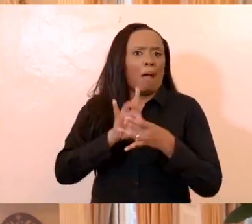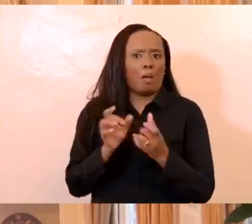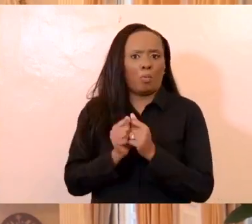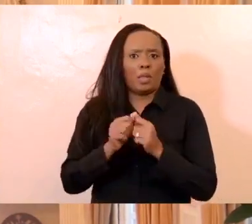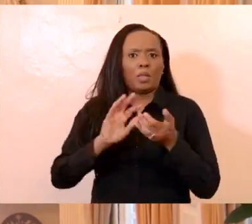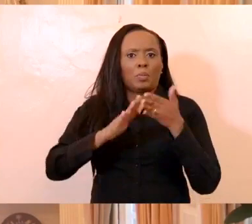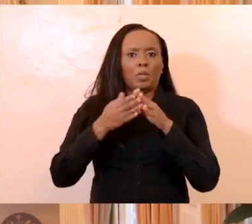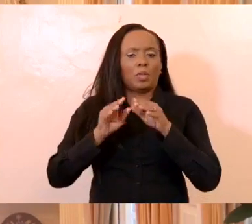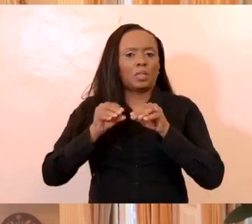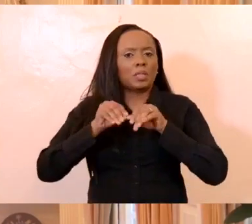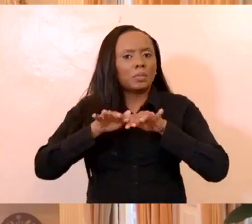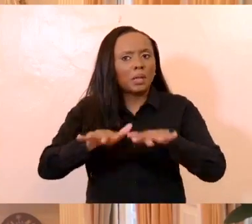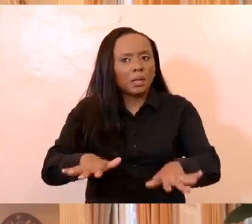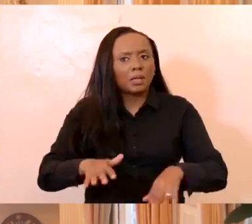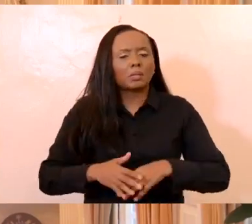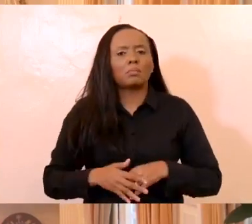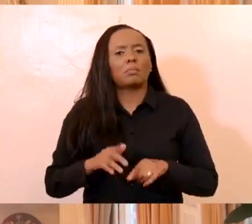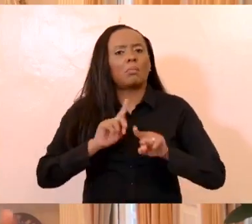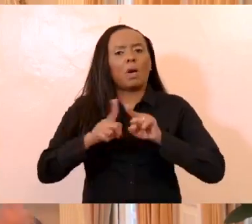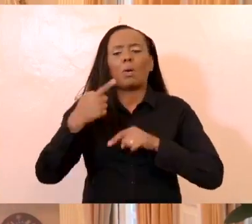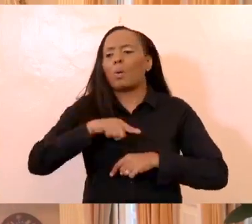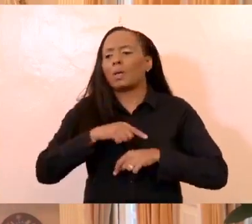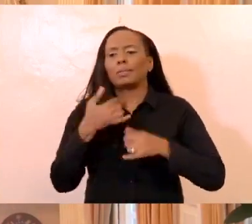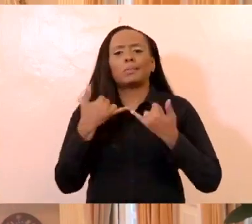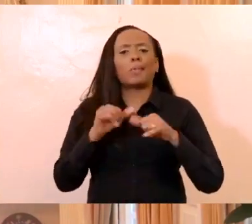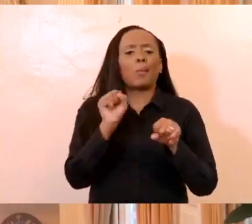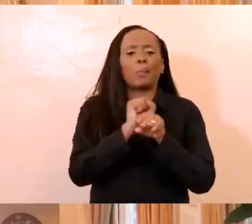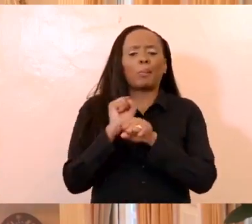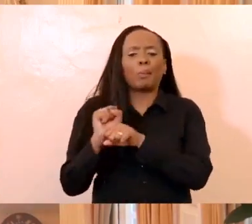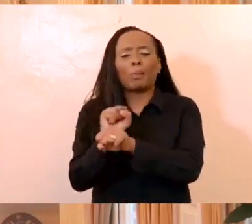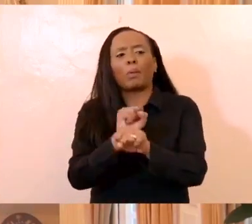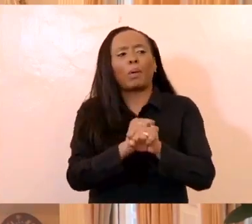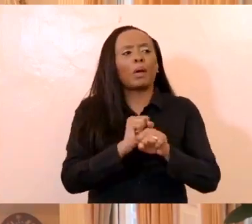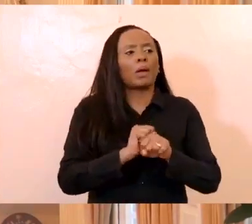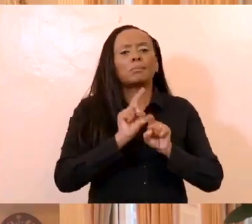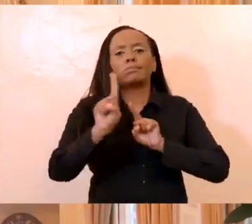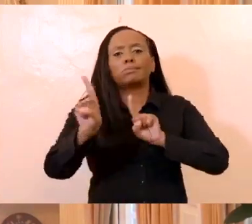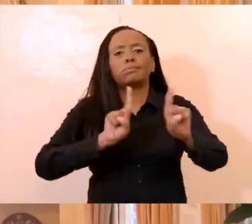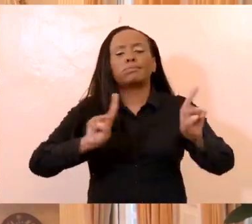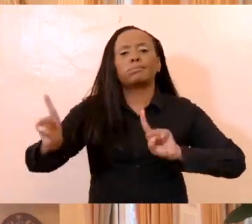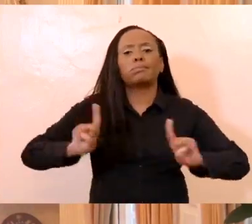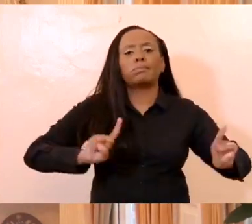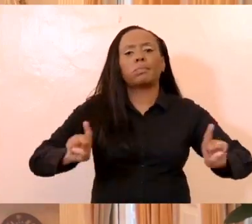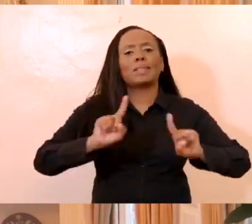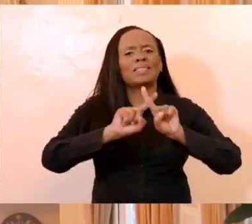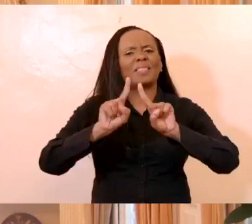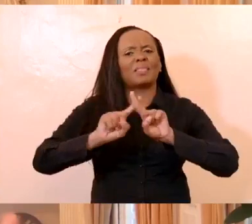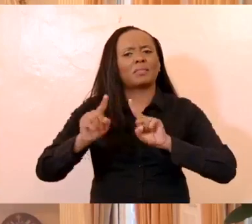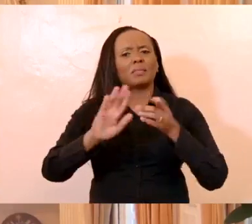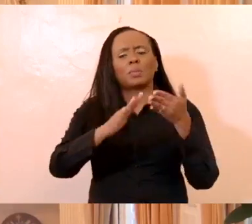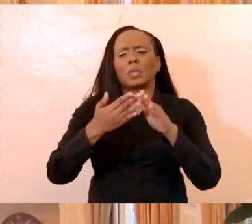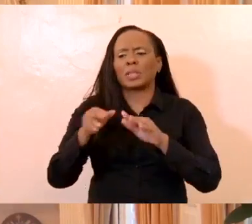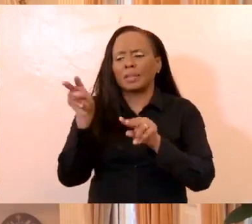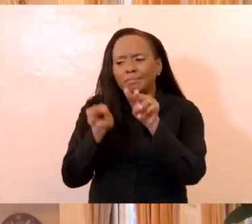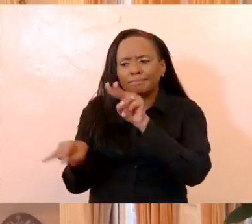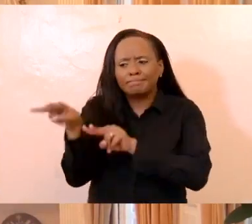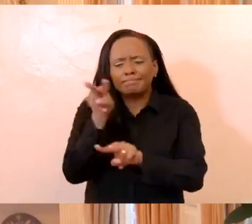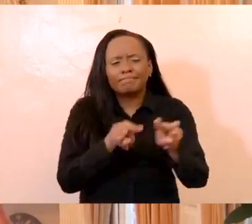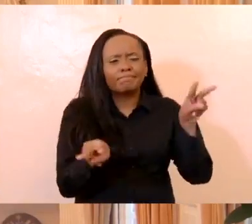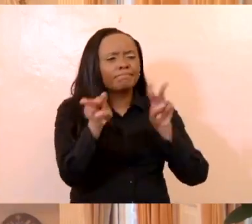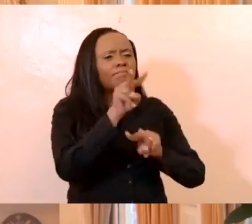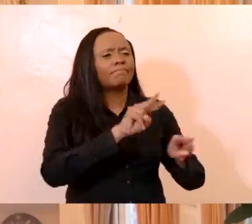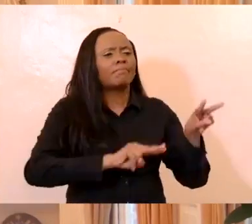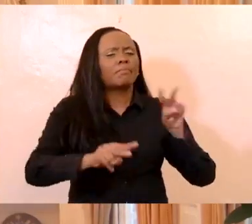were seeing, but continuing to do a lot of work across the various communities in Barbados where these cases were springing up,